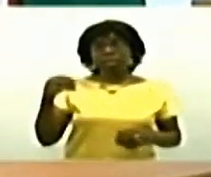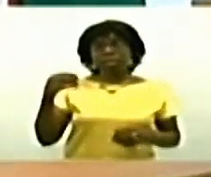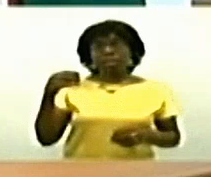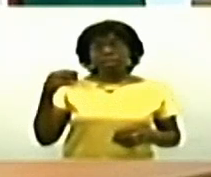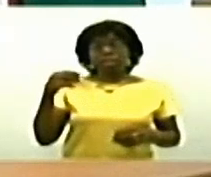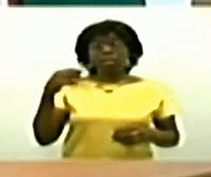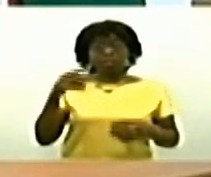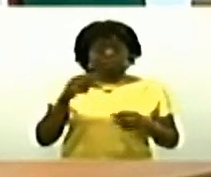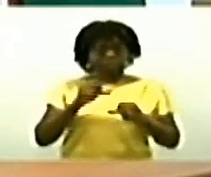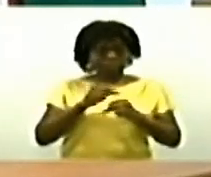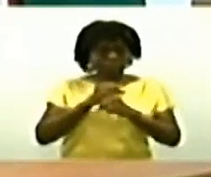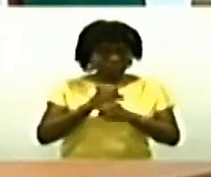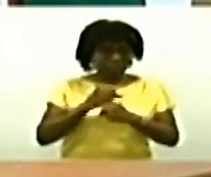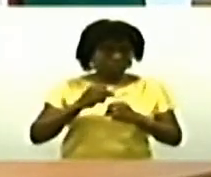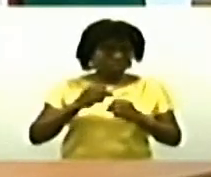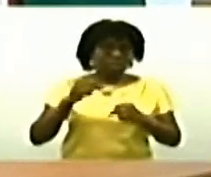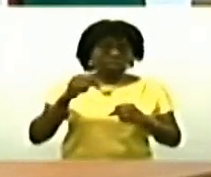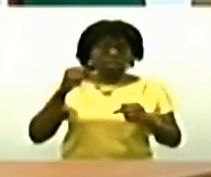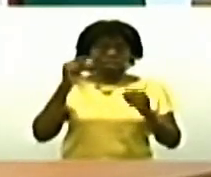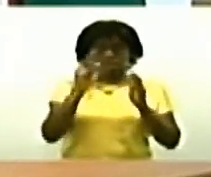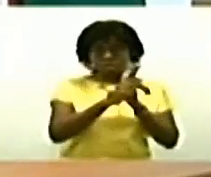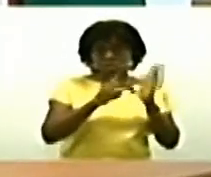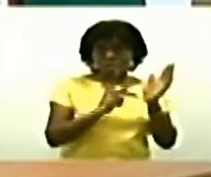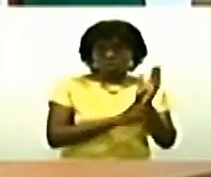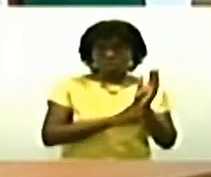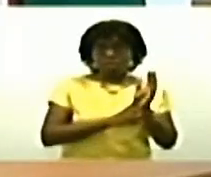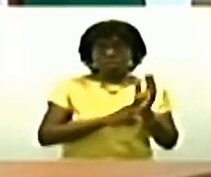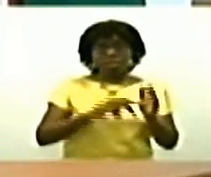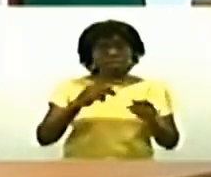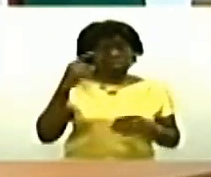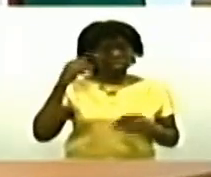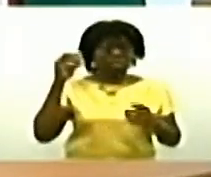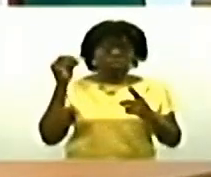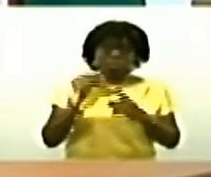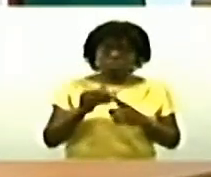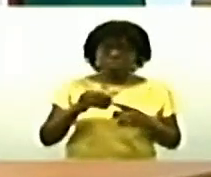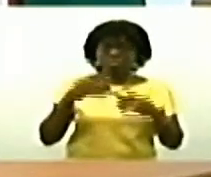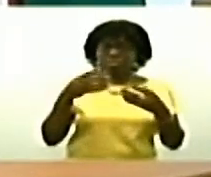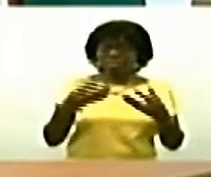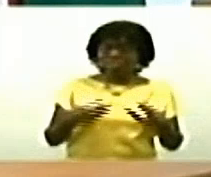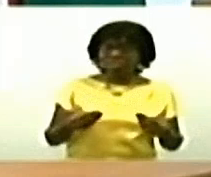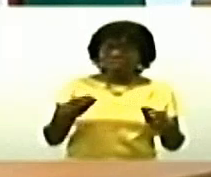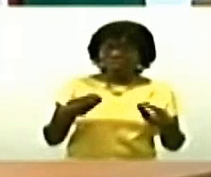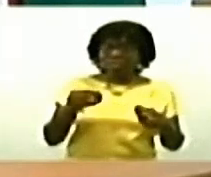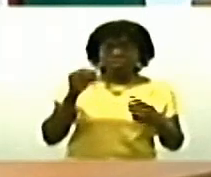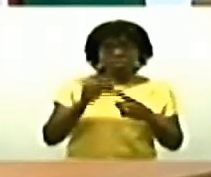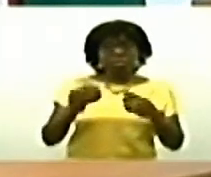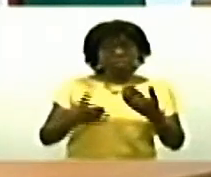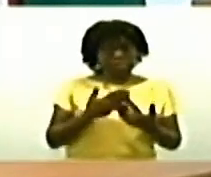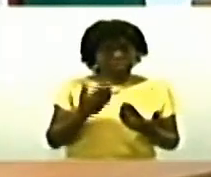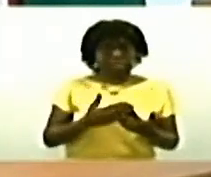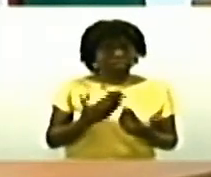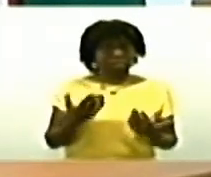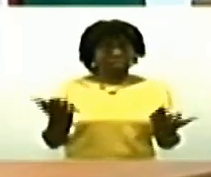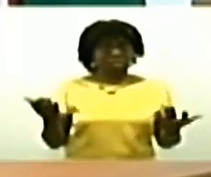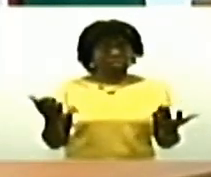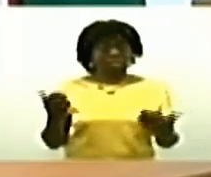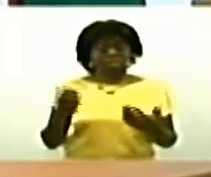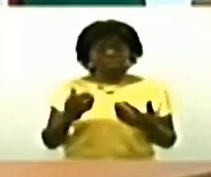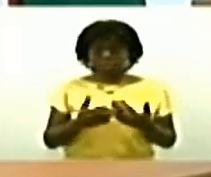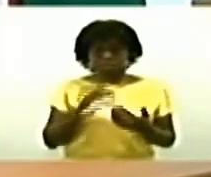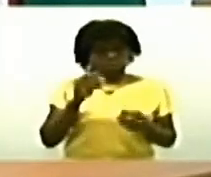all, tighten the legislation. I think the legislation is too lenient, quite frankly, too